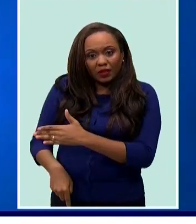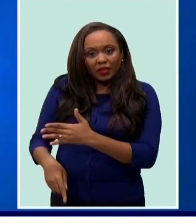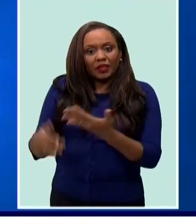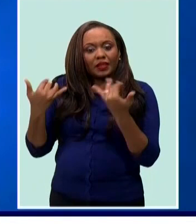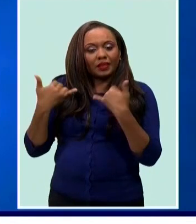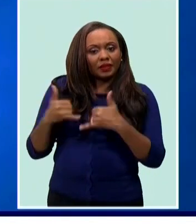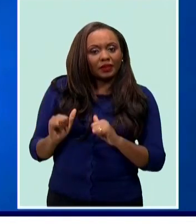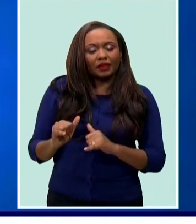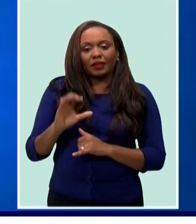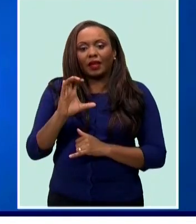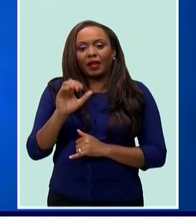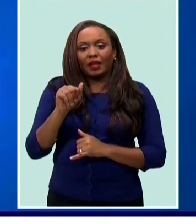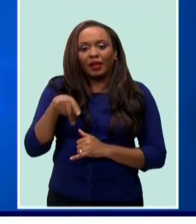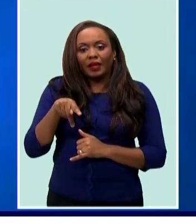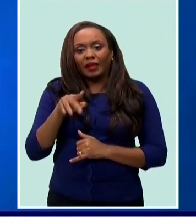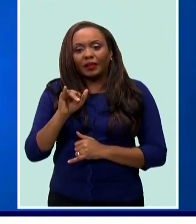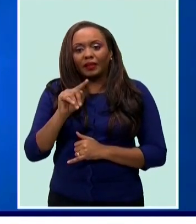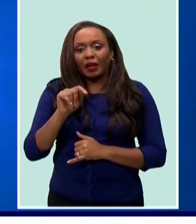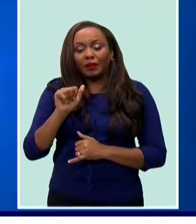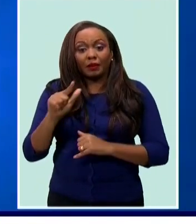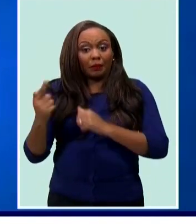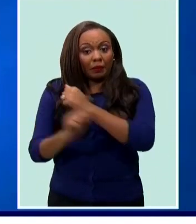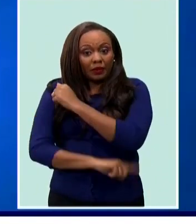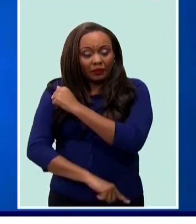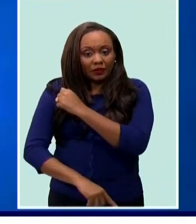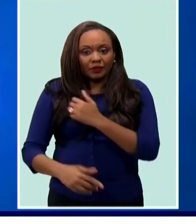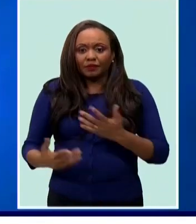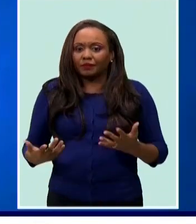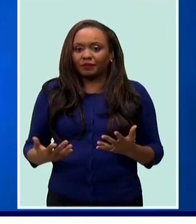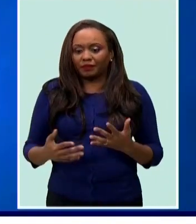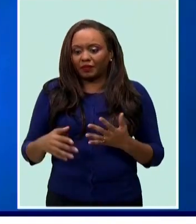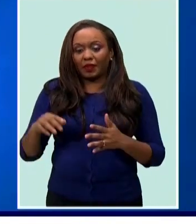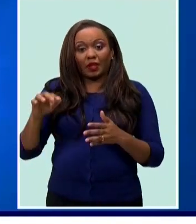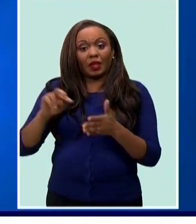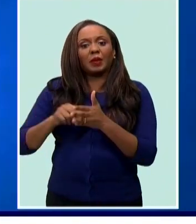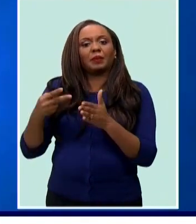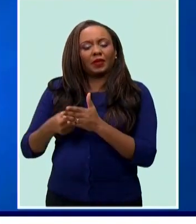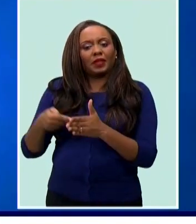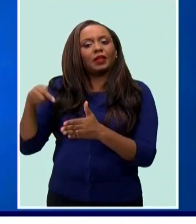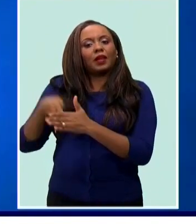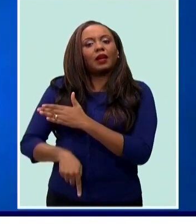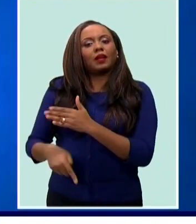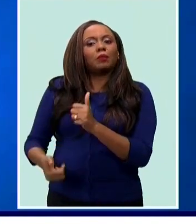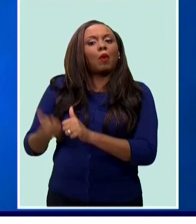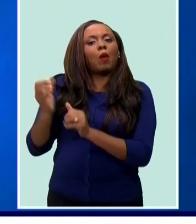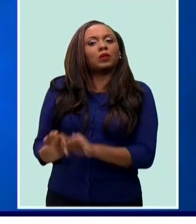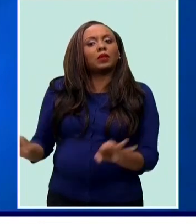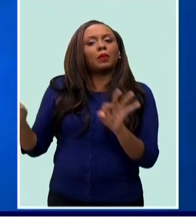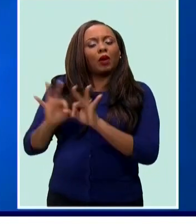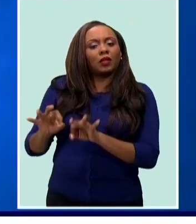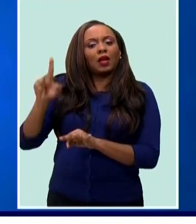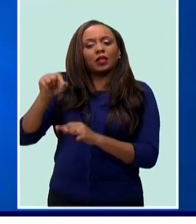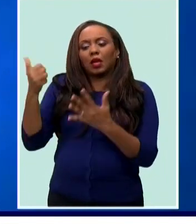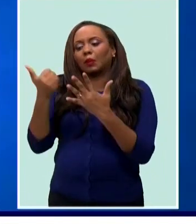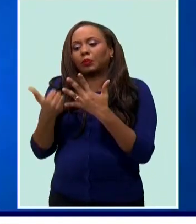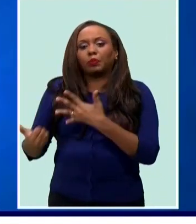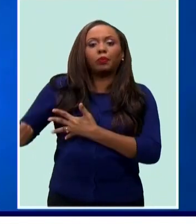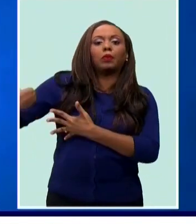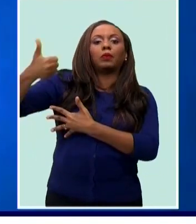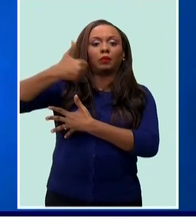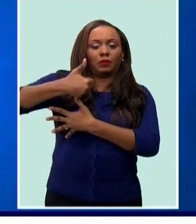has been capital punishment. So that alone would tell you that by our